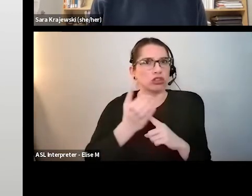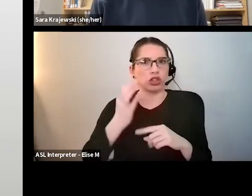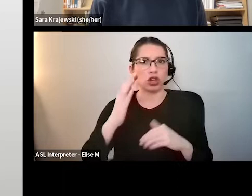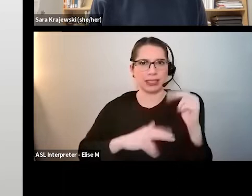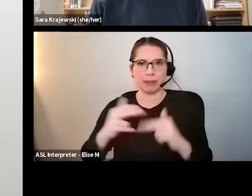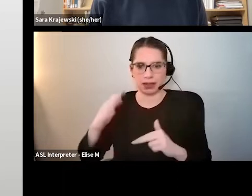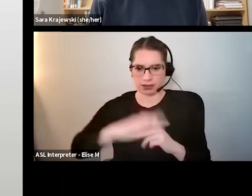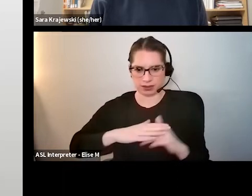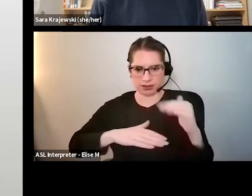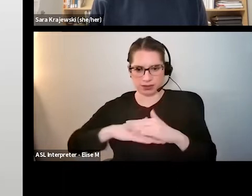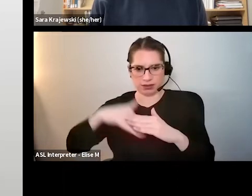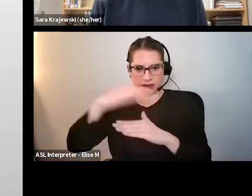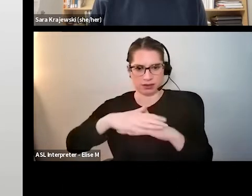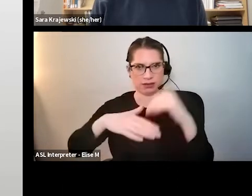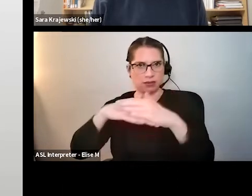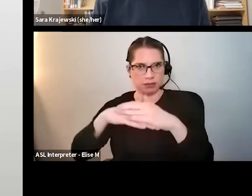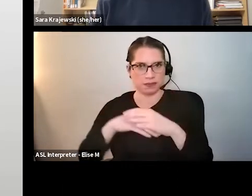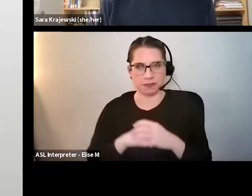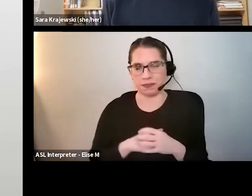other.